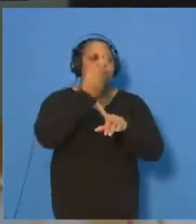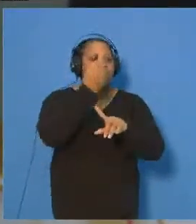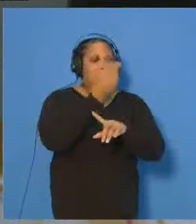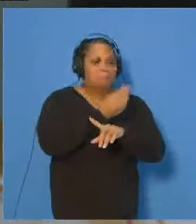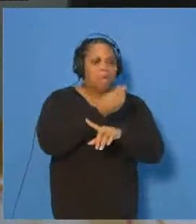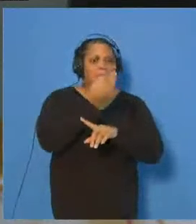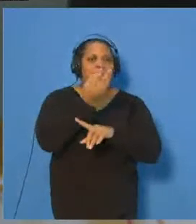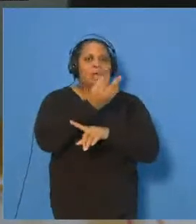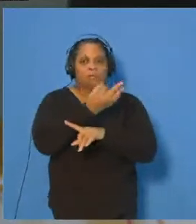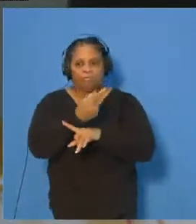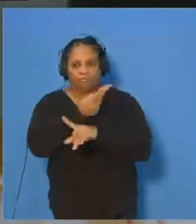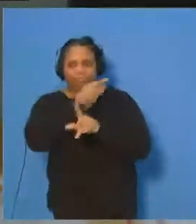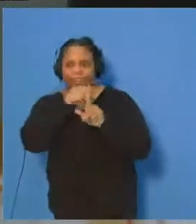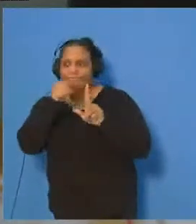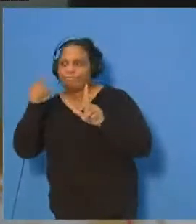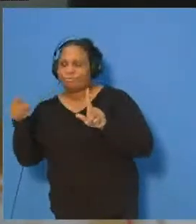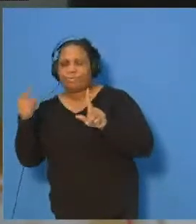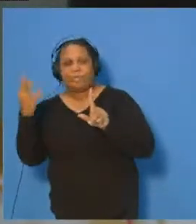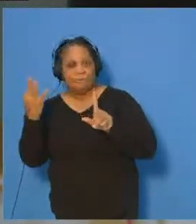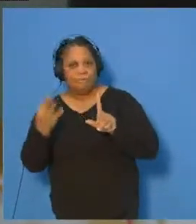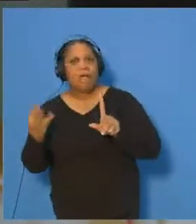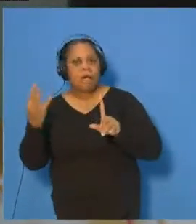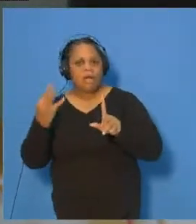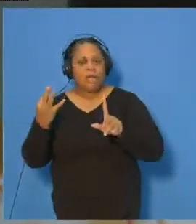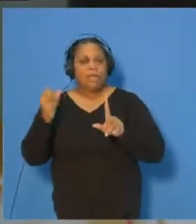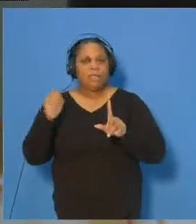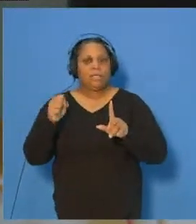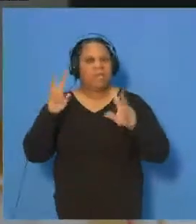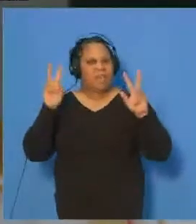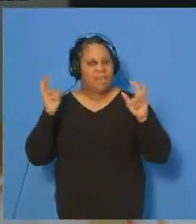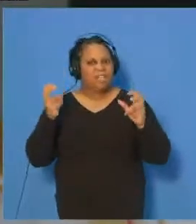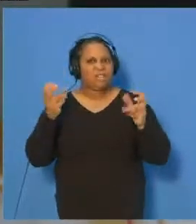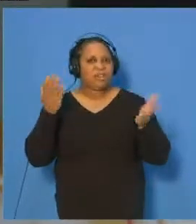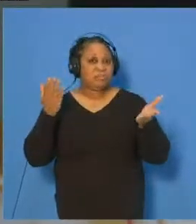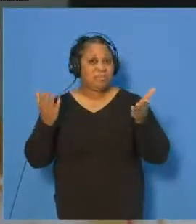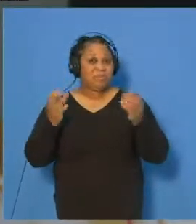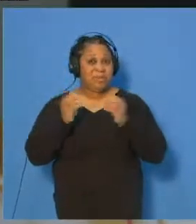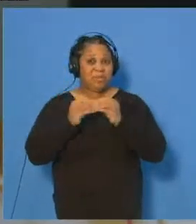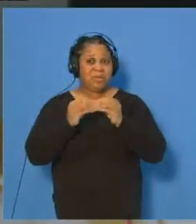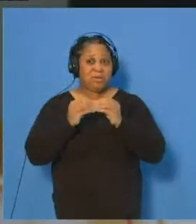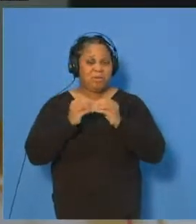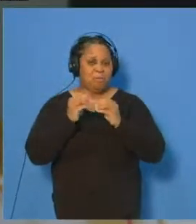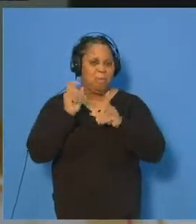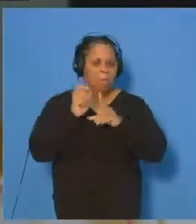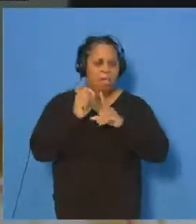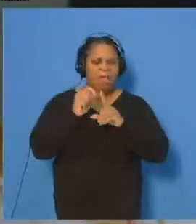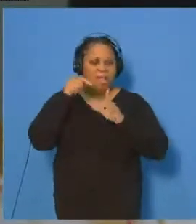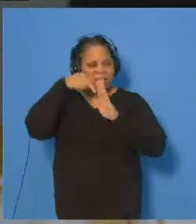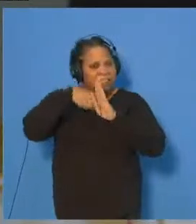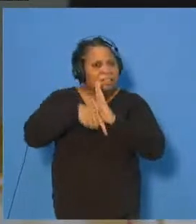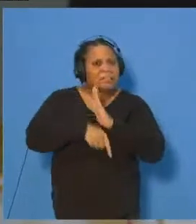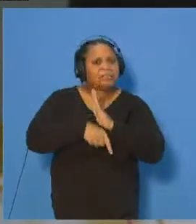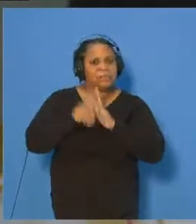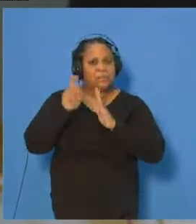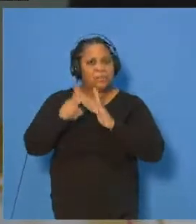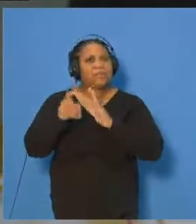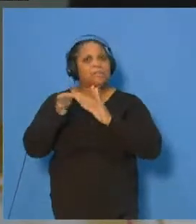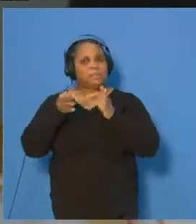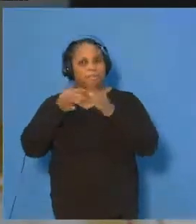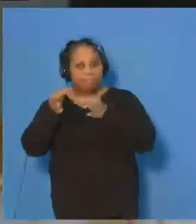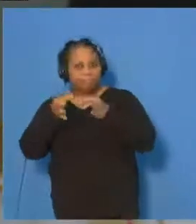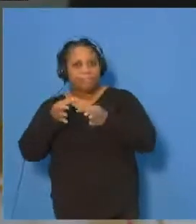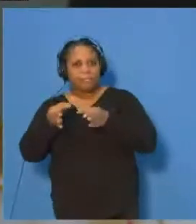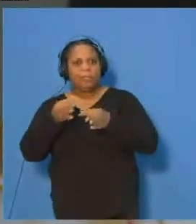through Friday. When there have been issues that we thought that would probably be more pressing and pertinent for her to attend, then she is